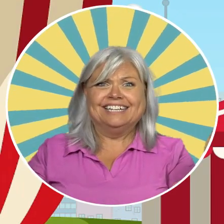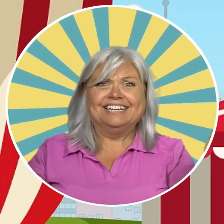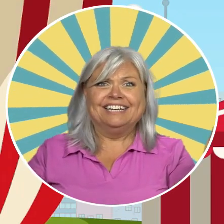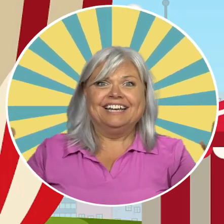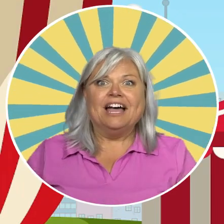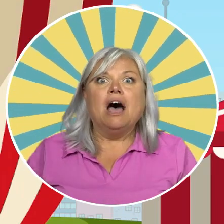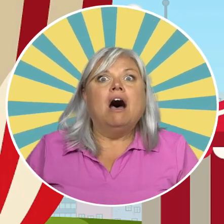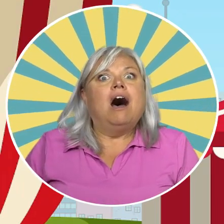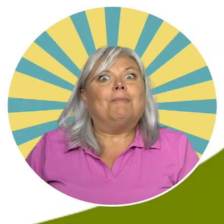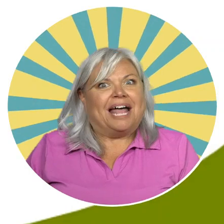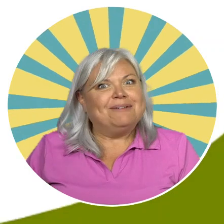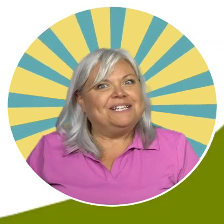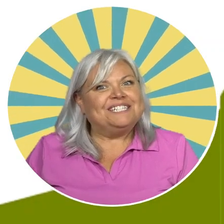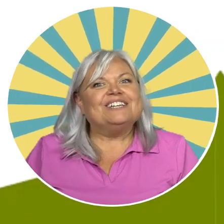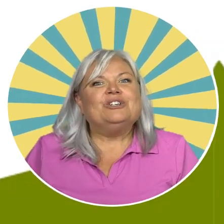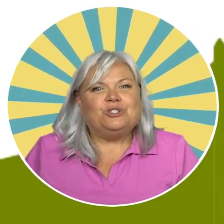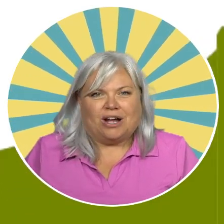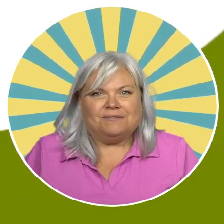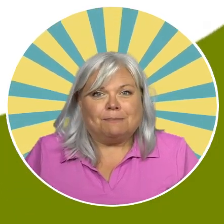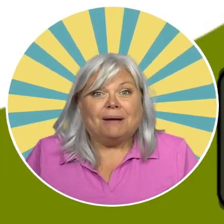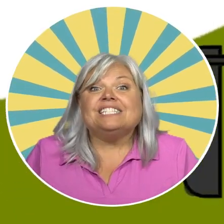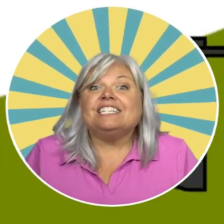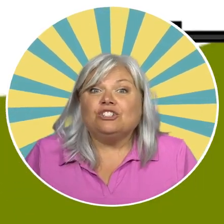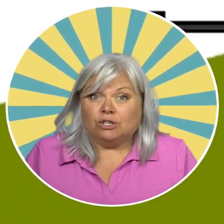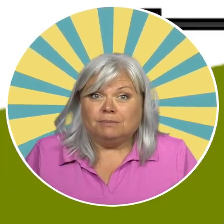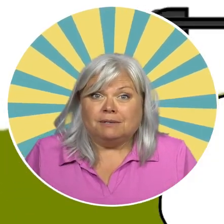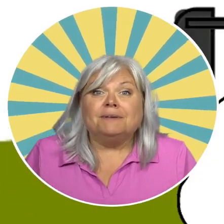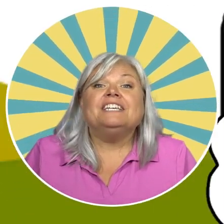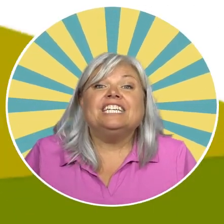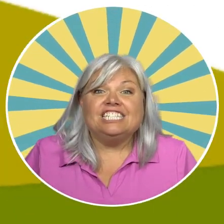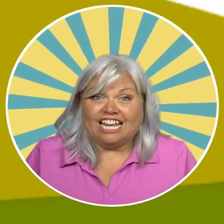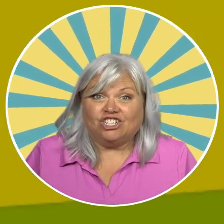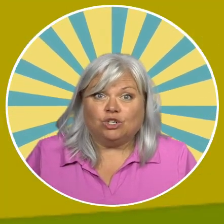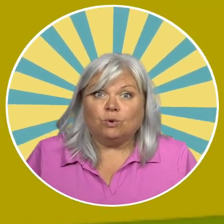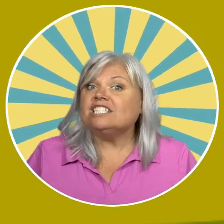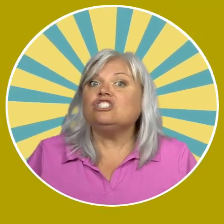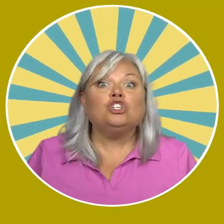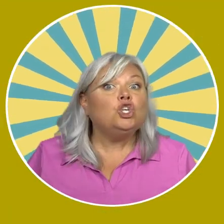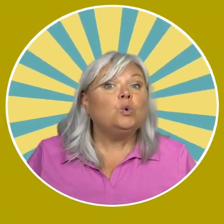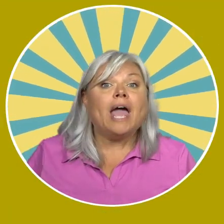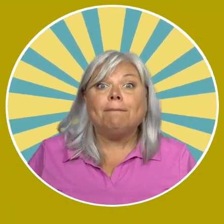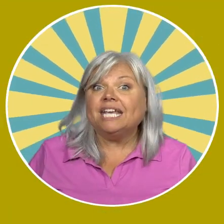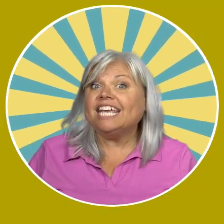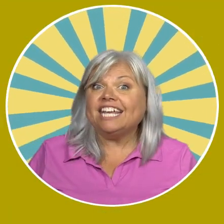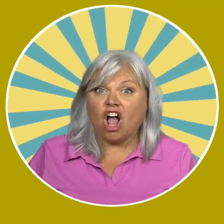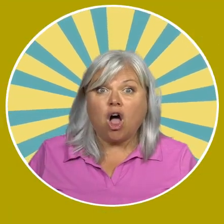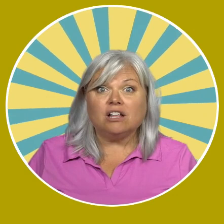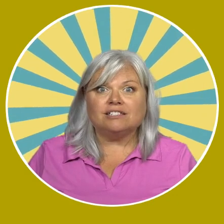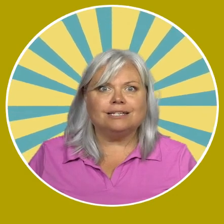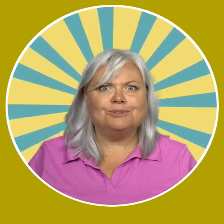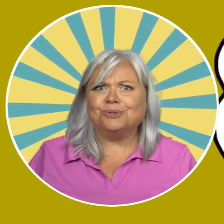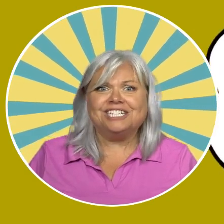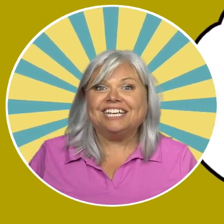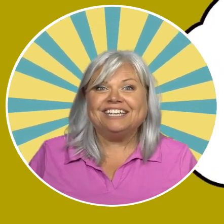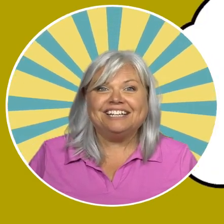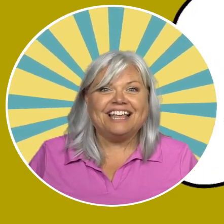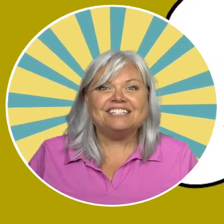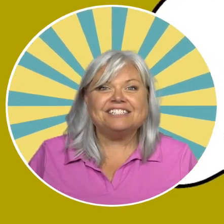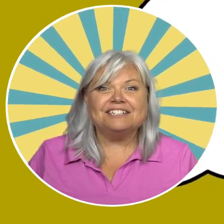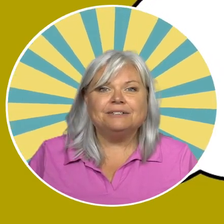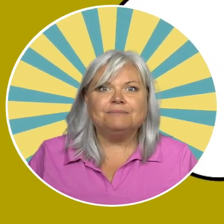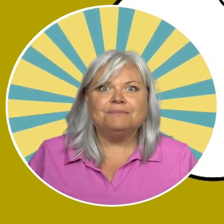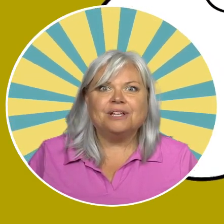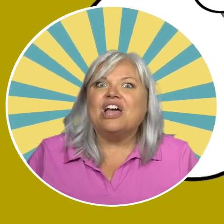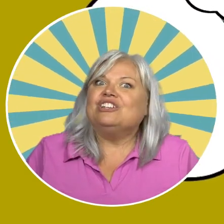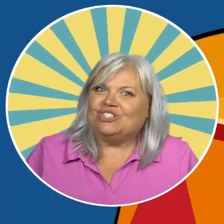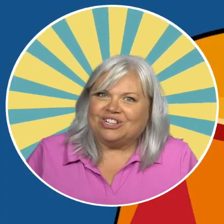What? A platypus who drives a bus and dreams of being dangerous. To you and me, it all seems